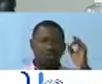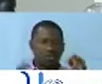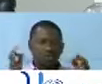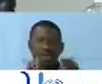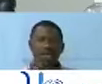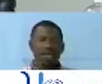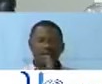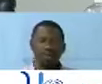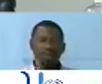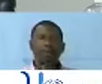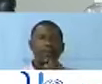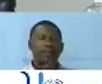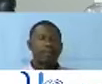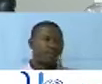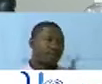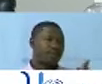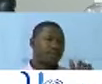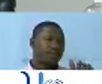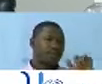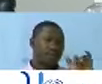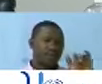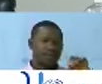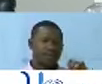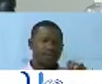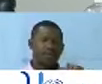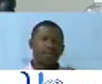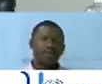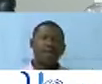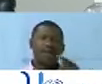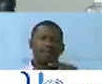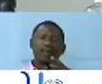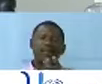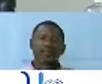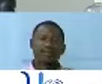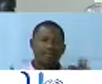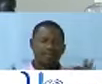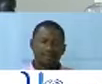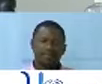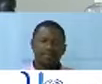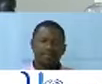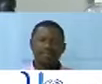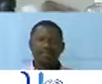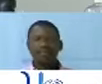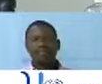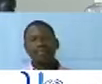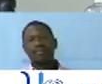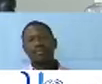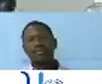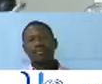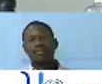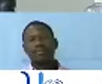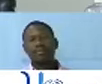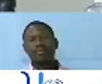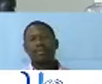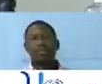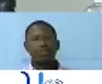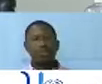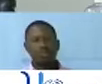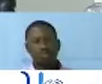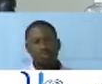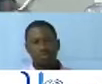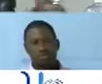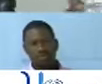arrest? Bin jappé Mr. Gueye lawyer Gueye mo mënonu ndax amna yeen touma yo xamné tek nañ ko ko. No. Did it?